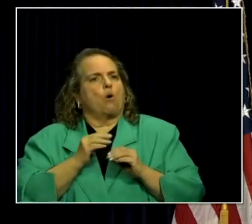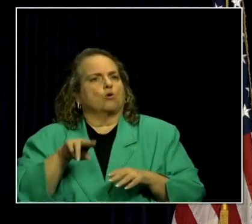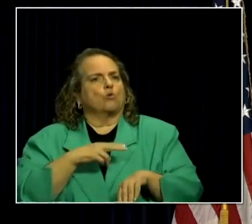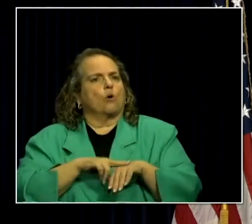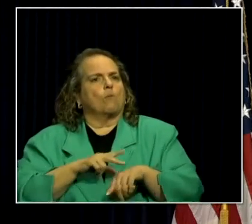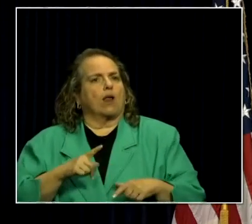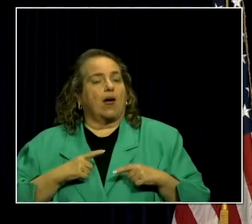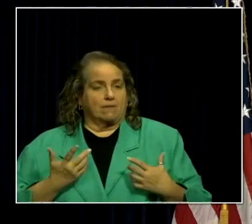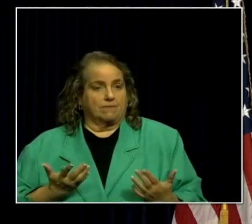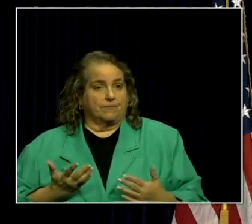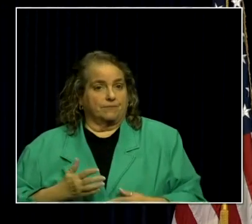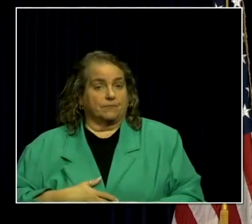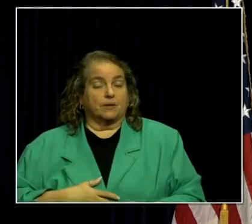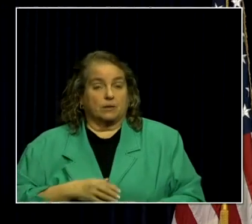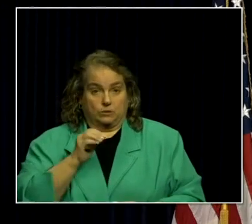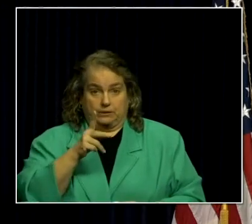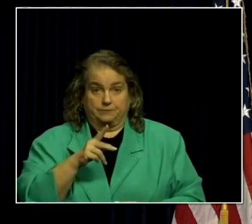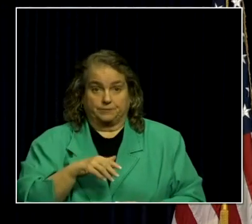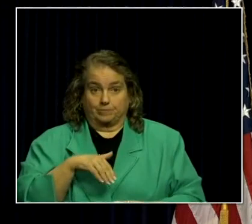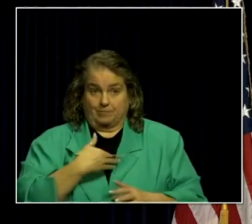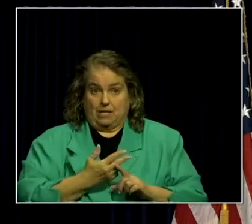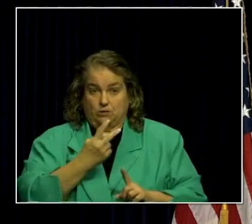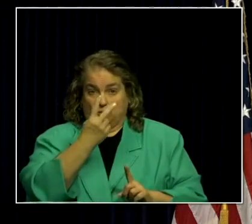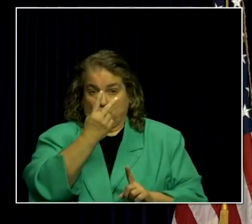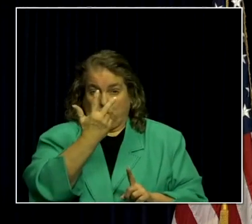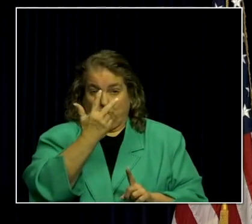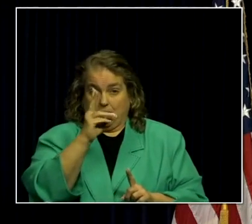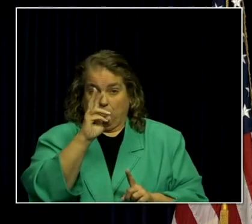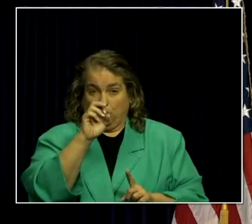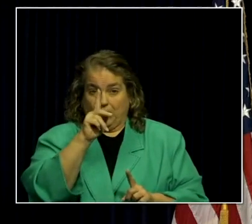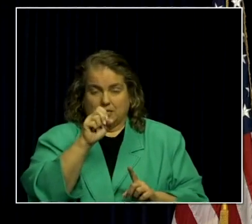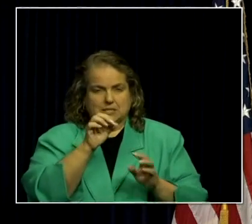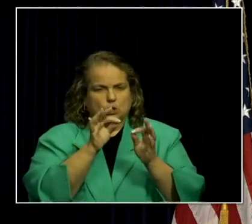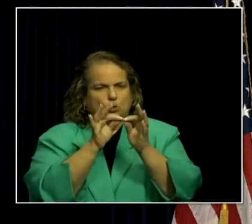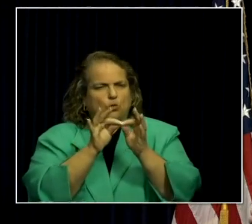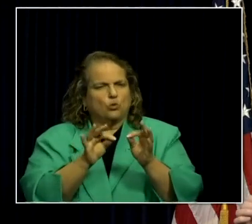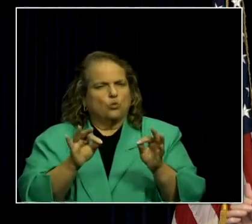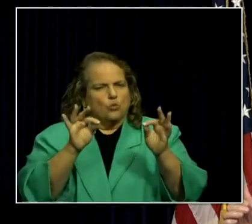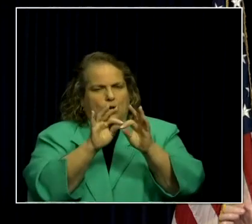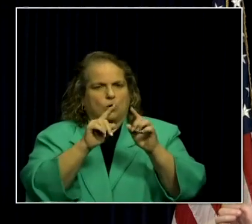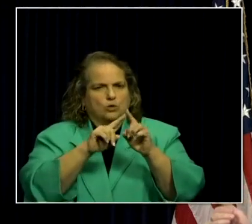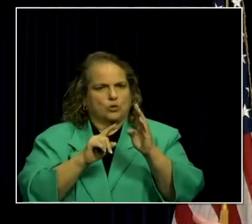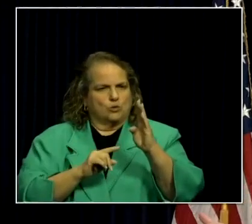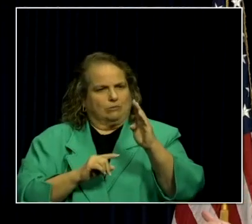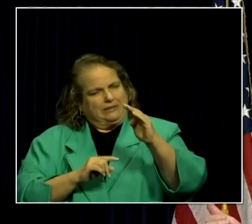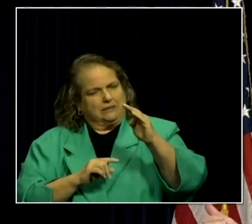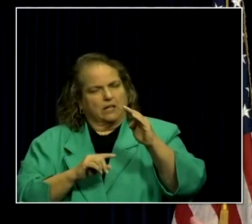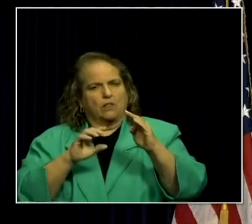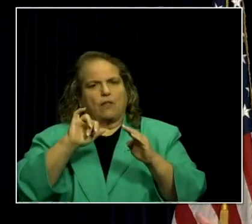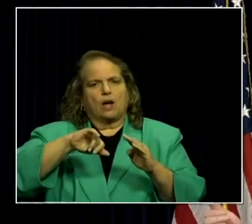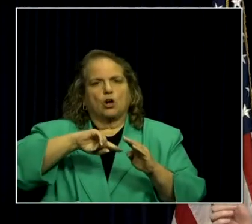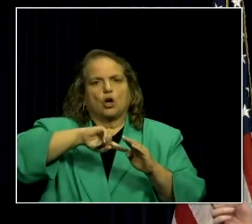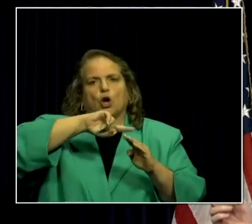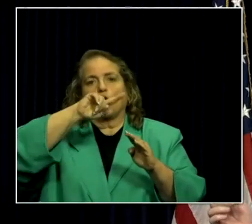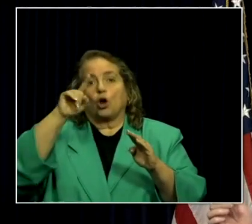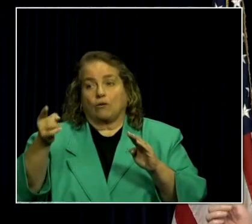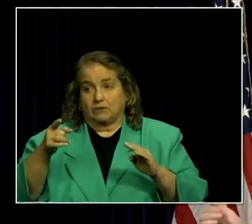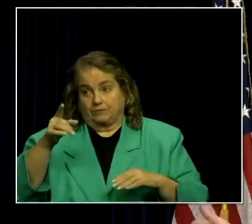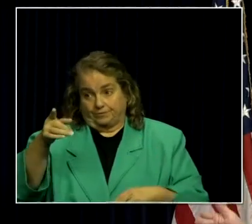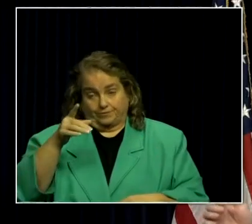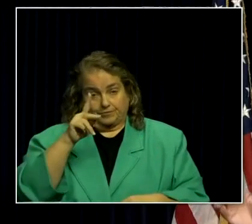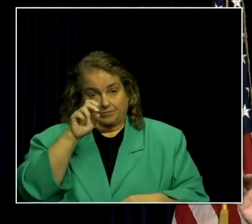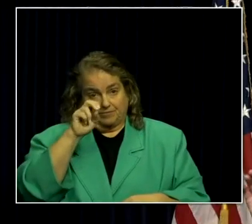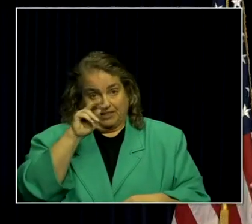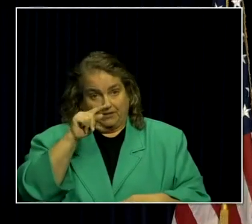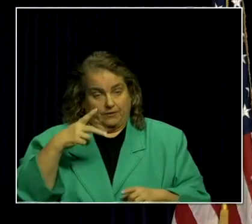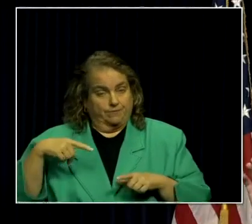2 to 3 weeks are absolutely critical in what's called blunting the curve. And Kenneth, if you'll put up Philadelphia and